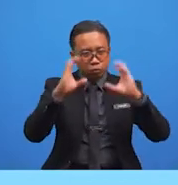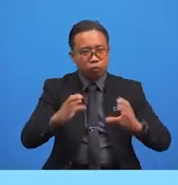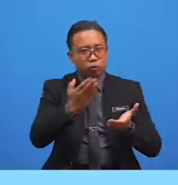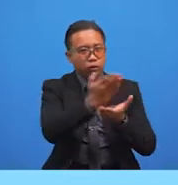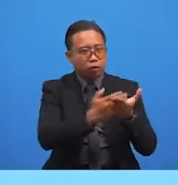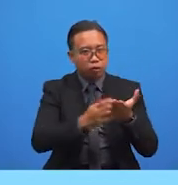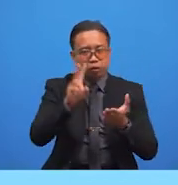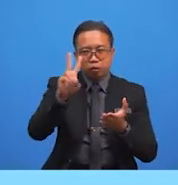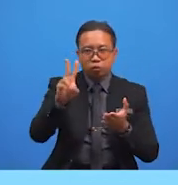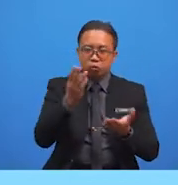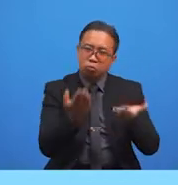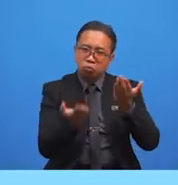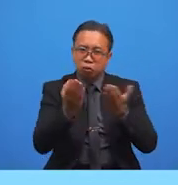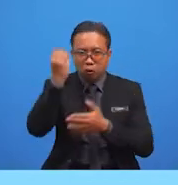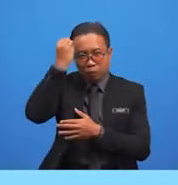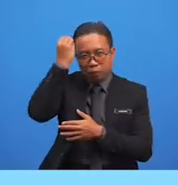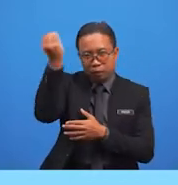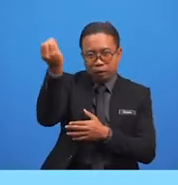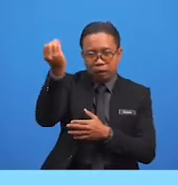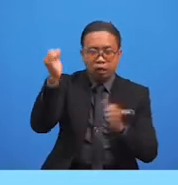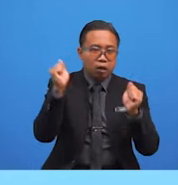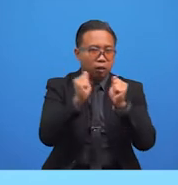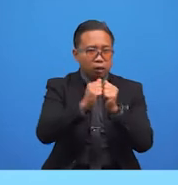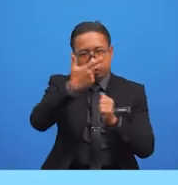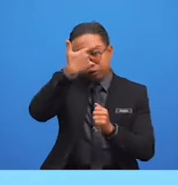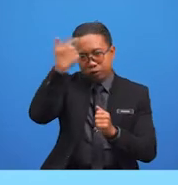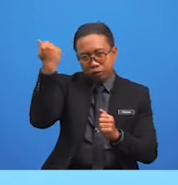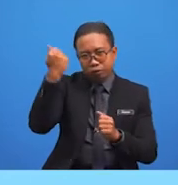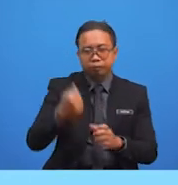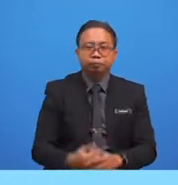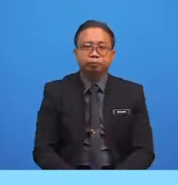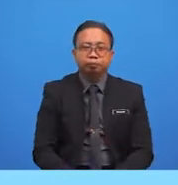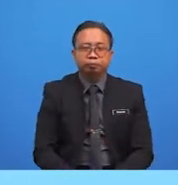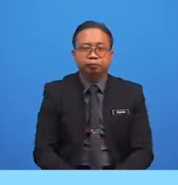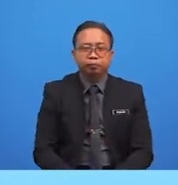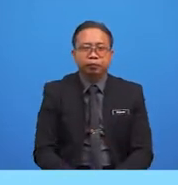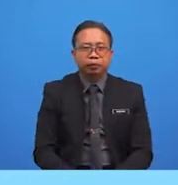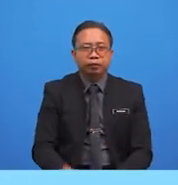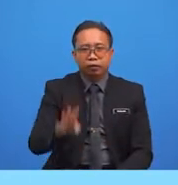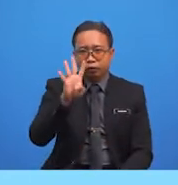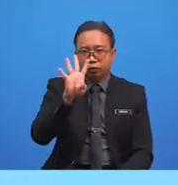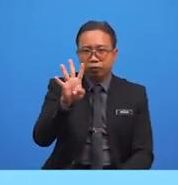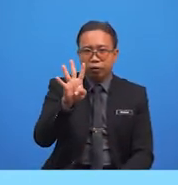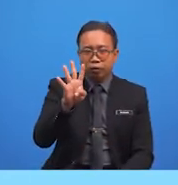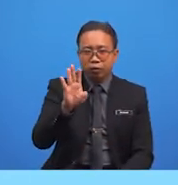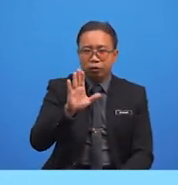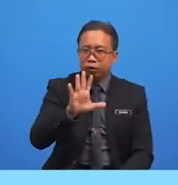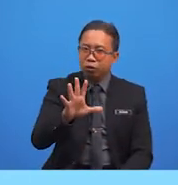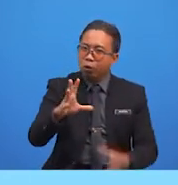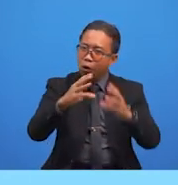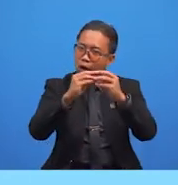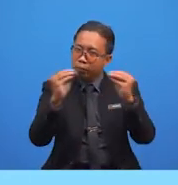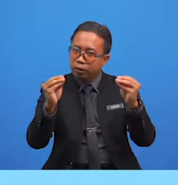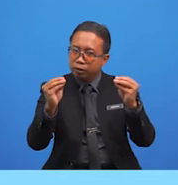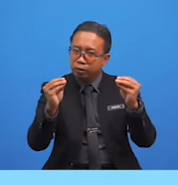paragraphs with the two possible opinions with reasons. And fourth paragraph is